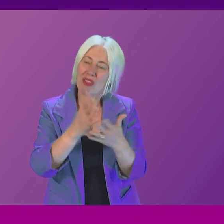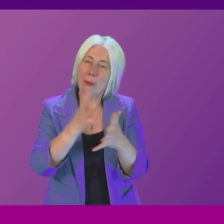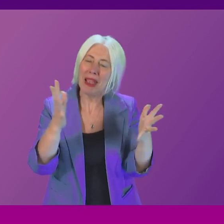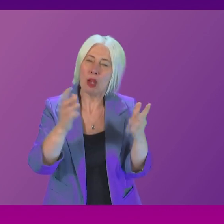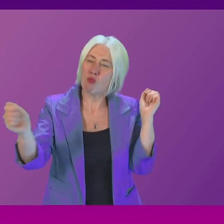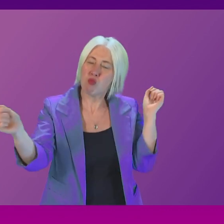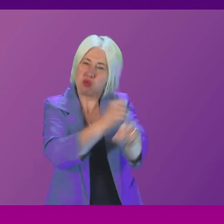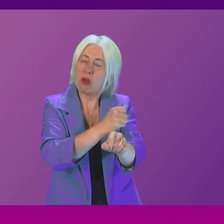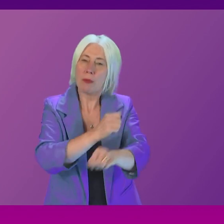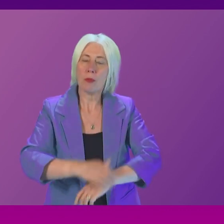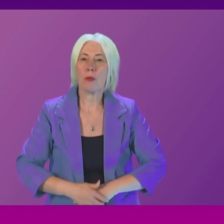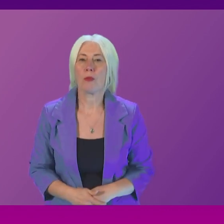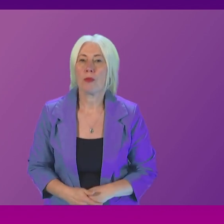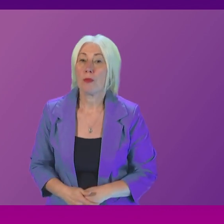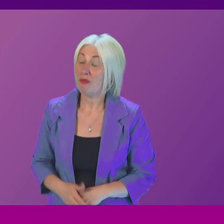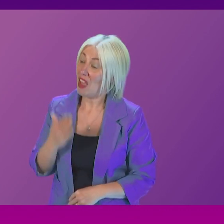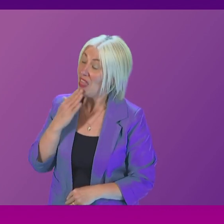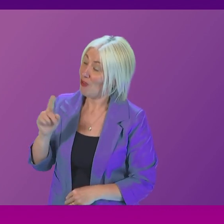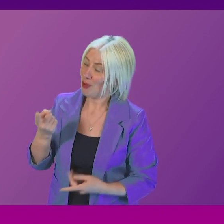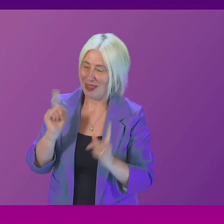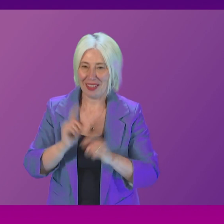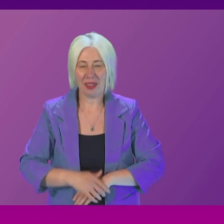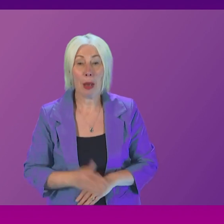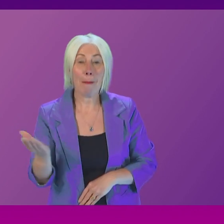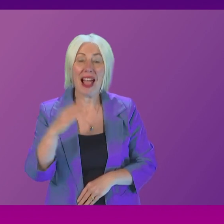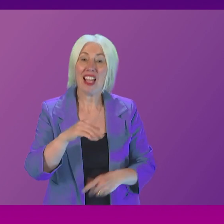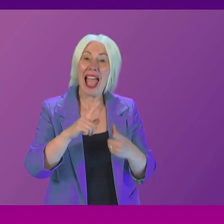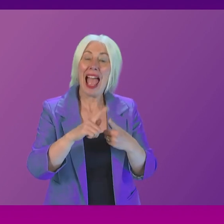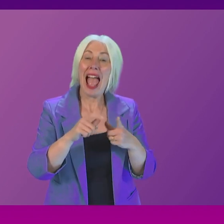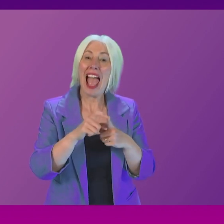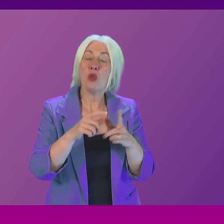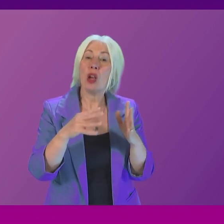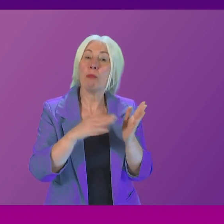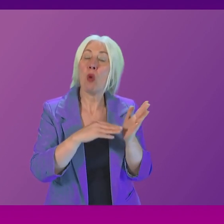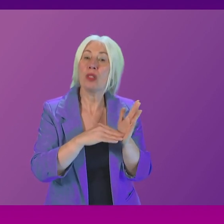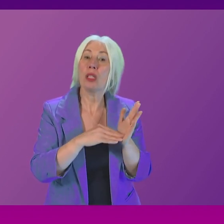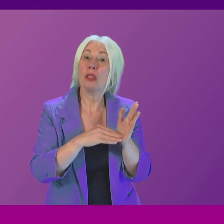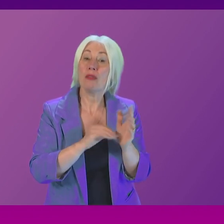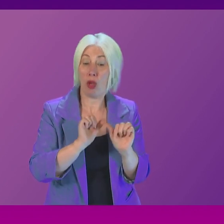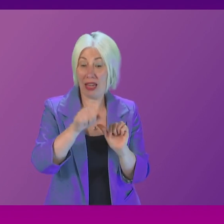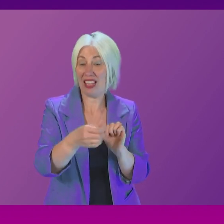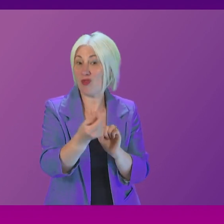change. Thanks, First Minister. We're going to go back to Edward Mountain for the next couple of questions. Edward.